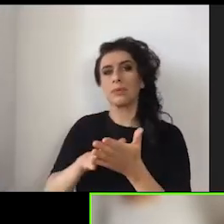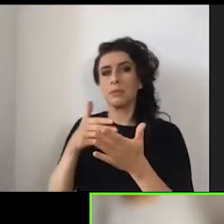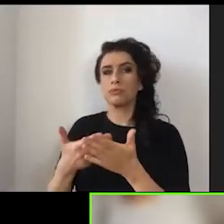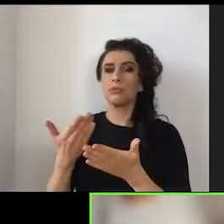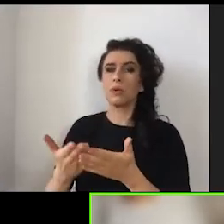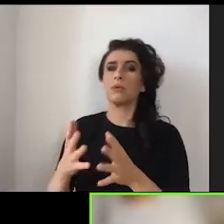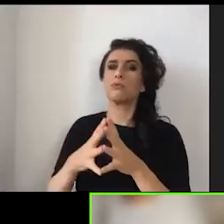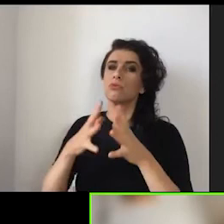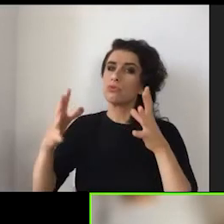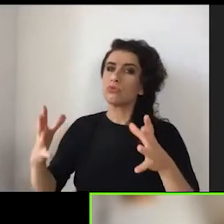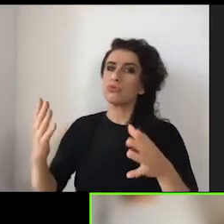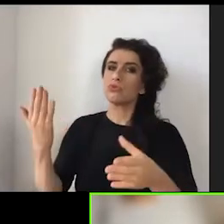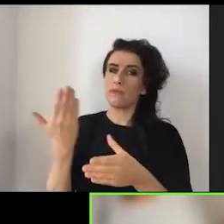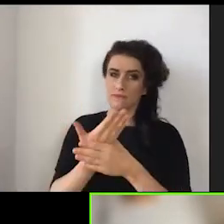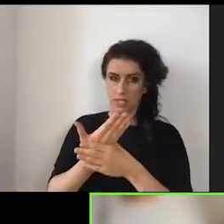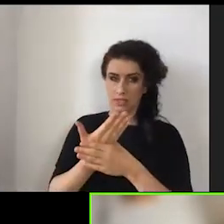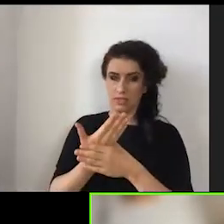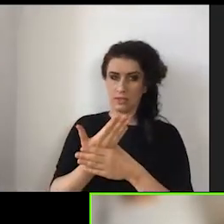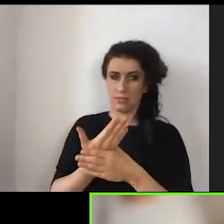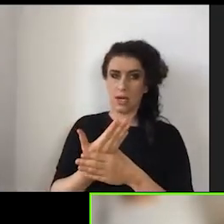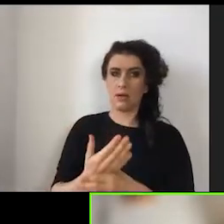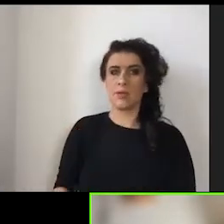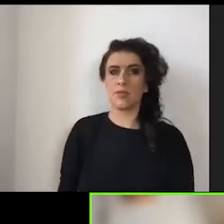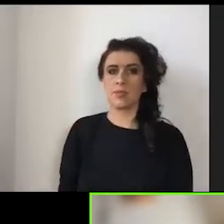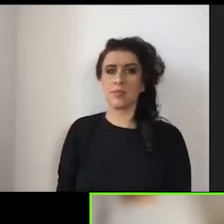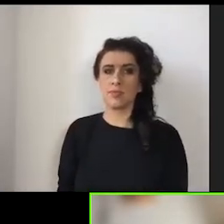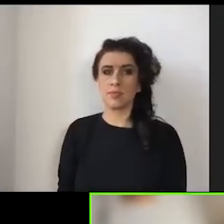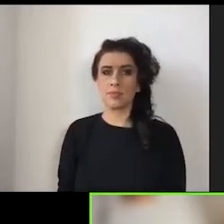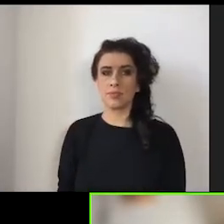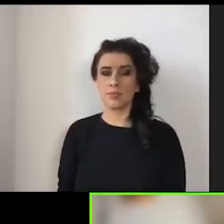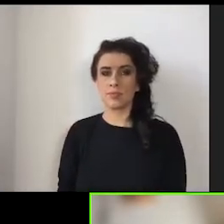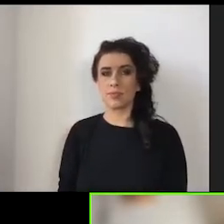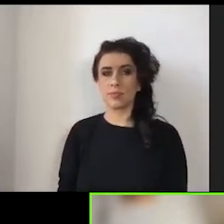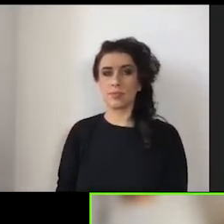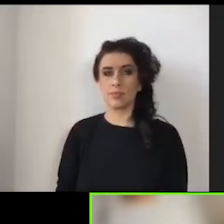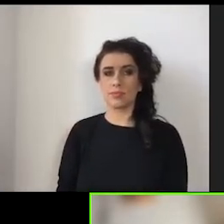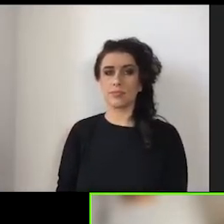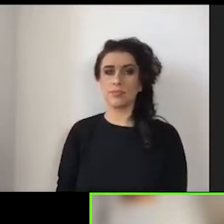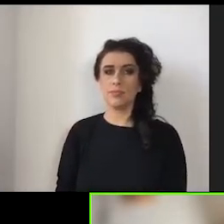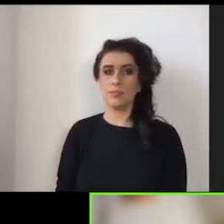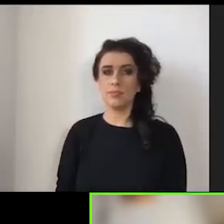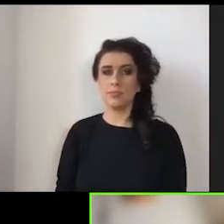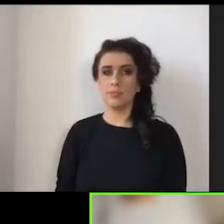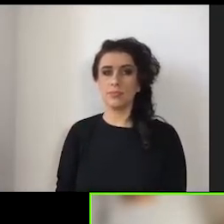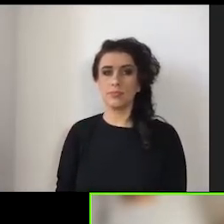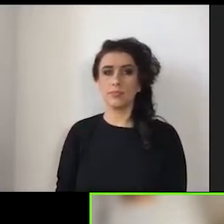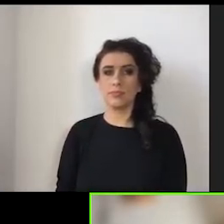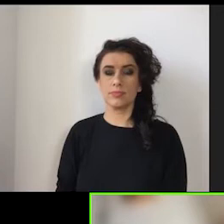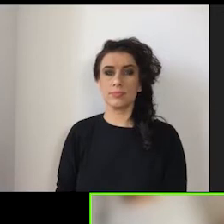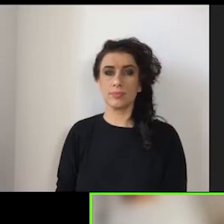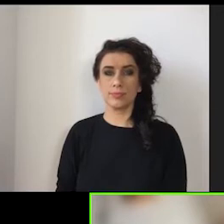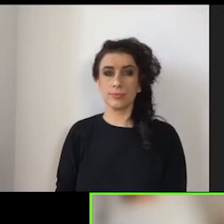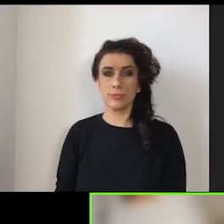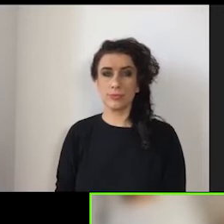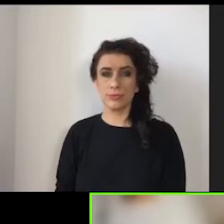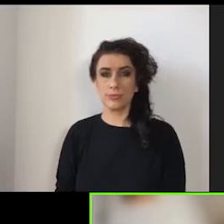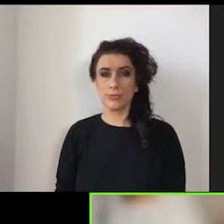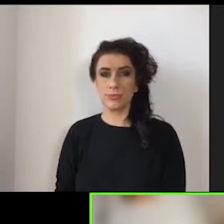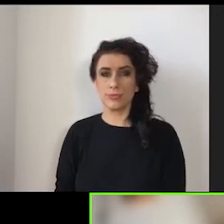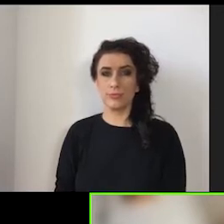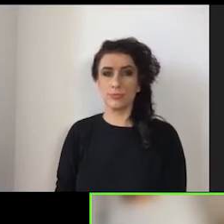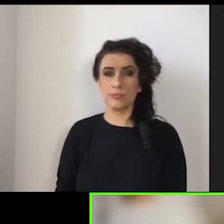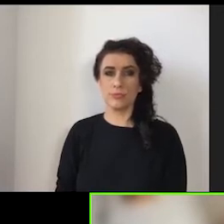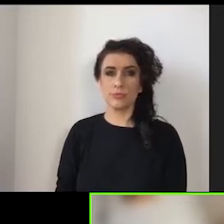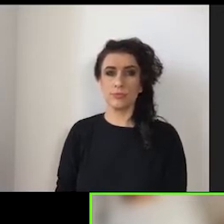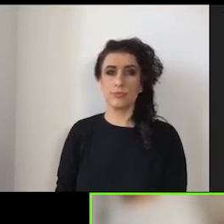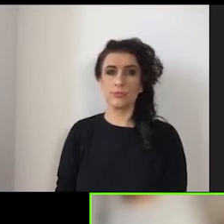security. And the political change, and that's something I would really like to talk deeper about later on,